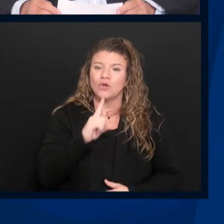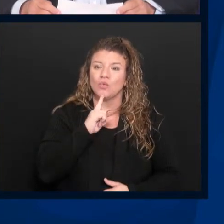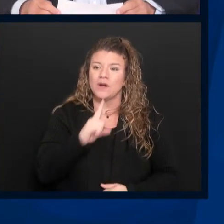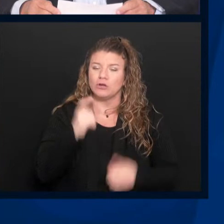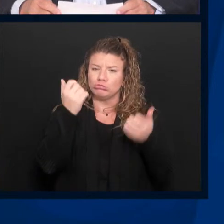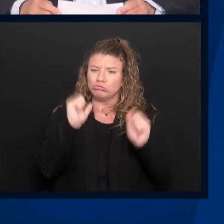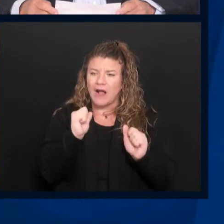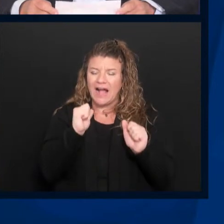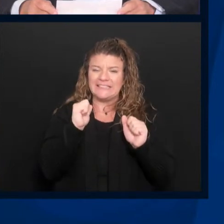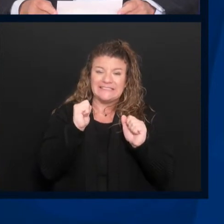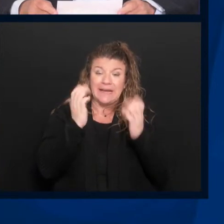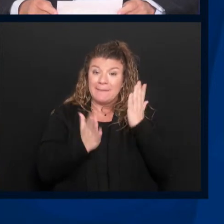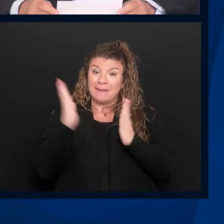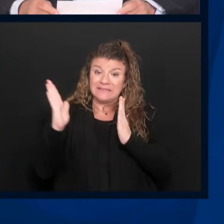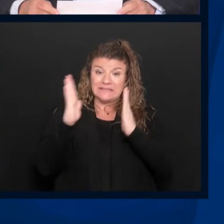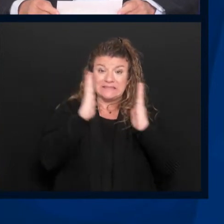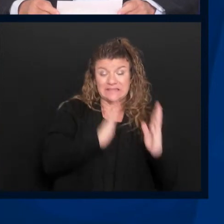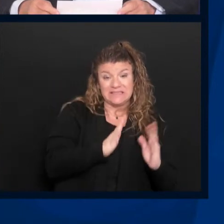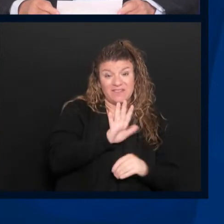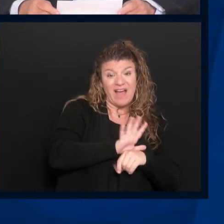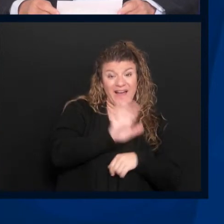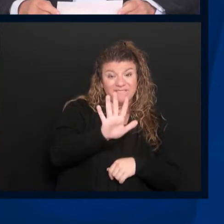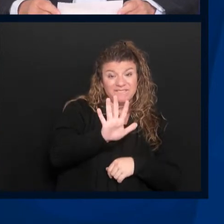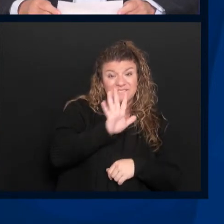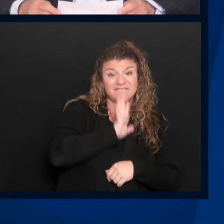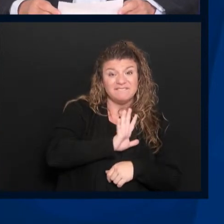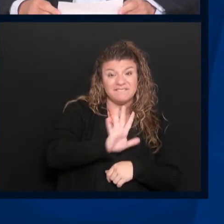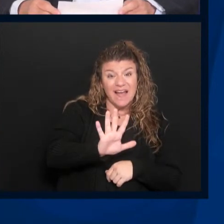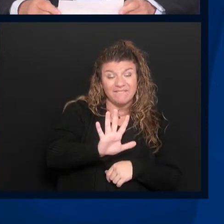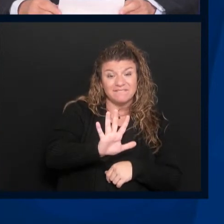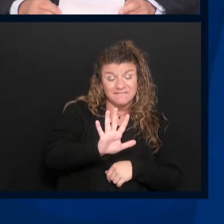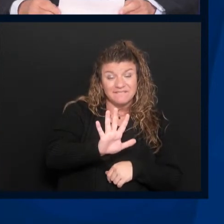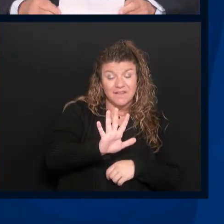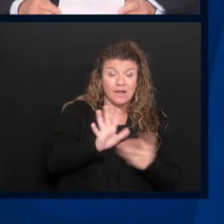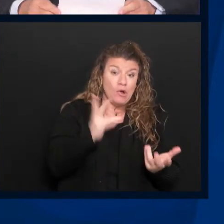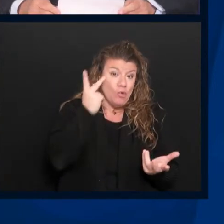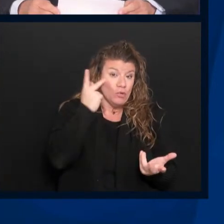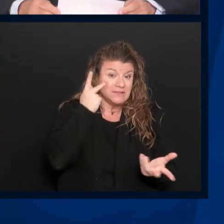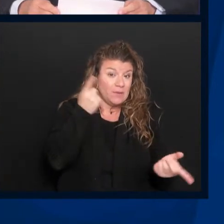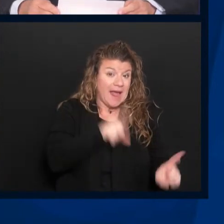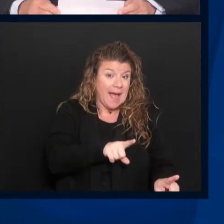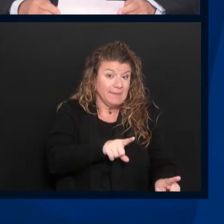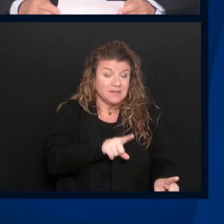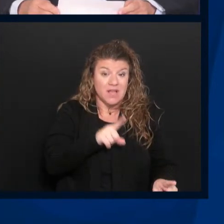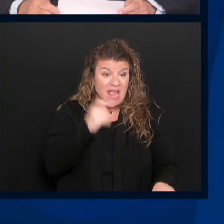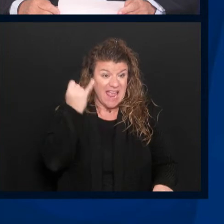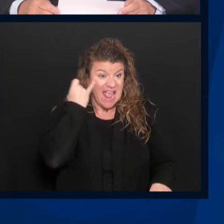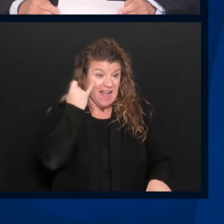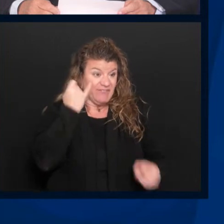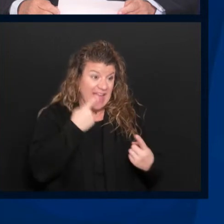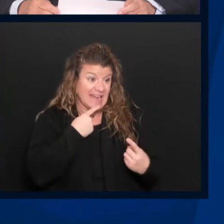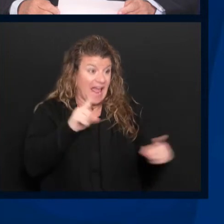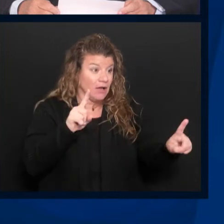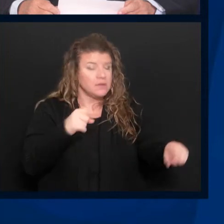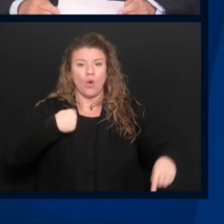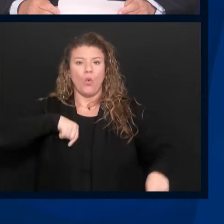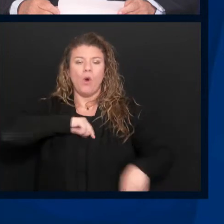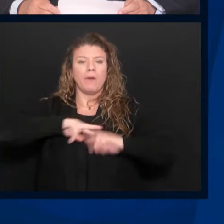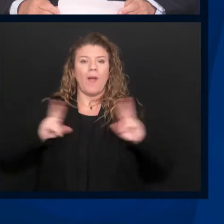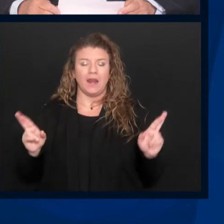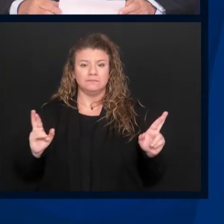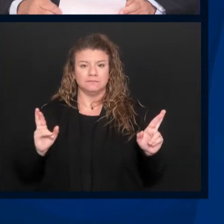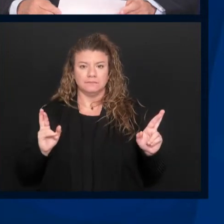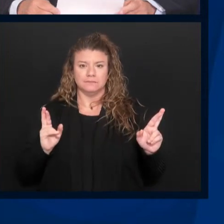the way down to 5. We'll see, you know, when that comes out, we'll be ready. From